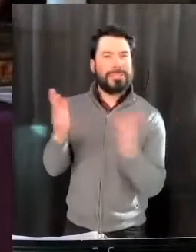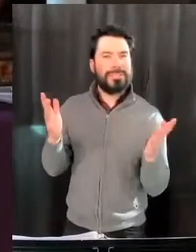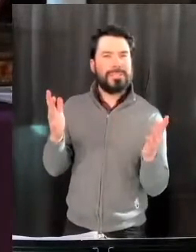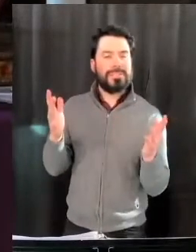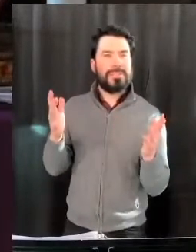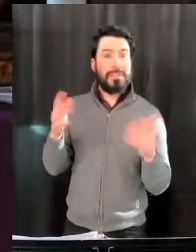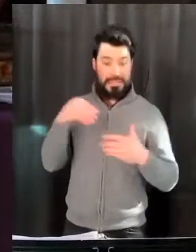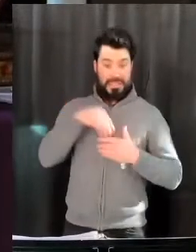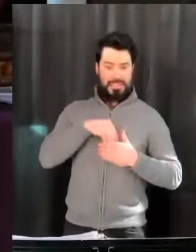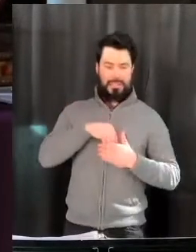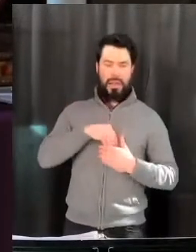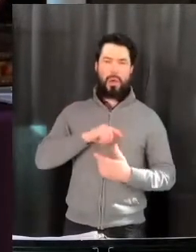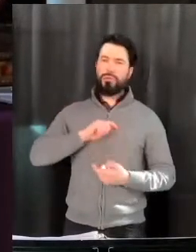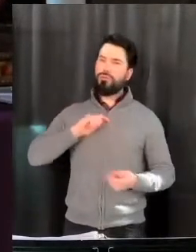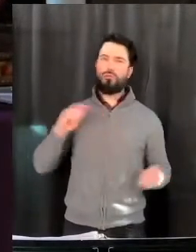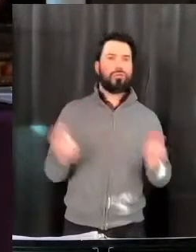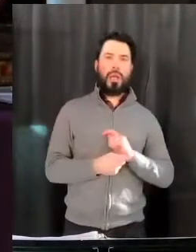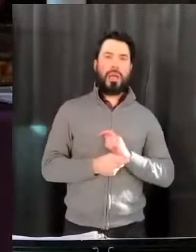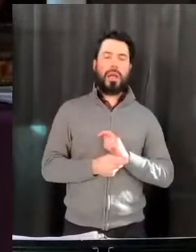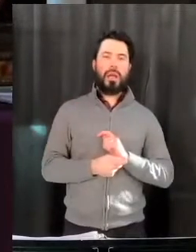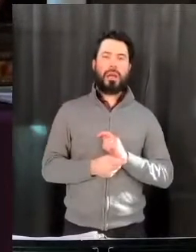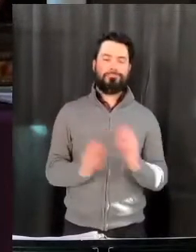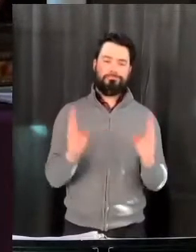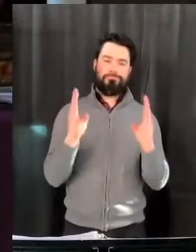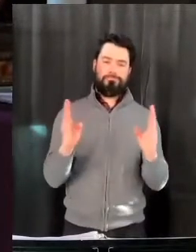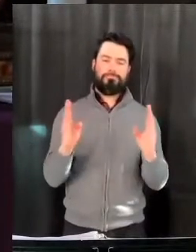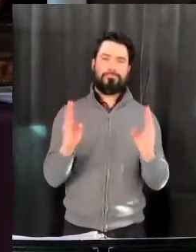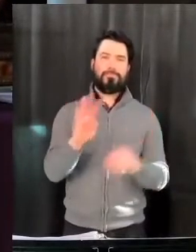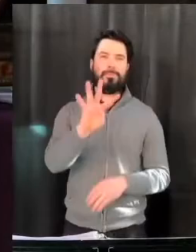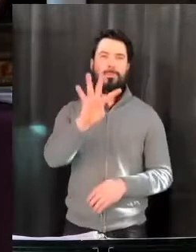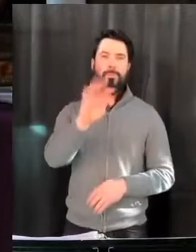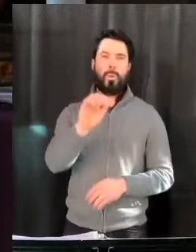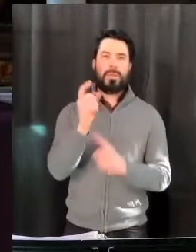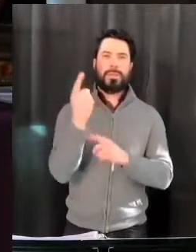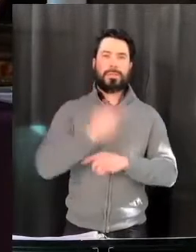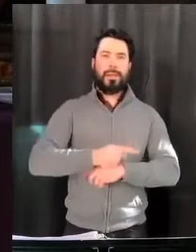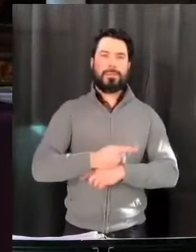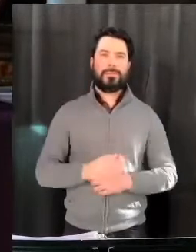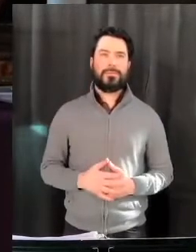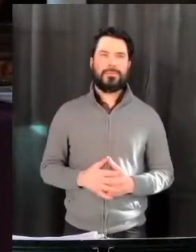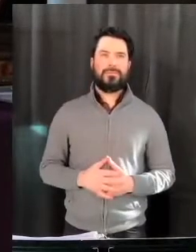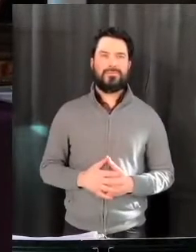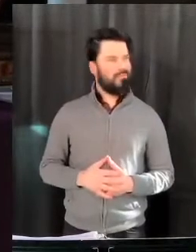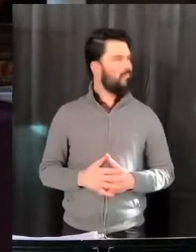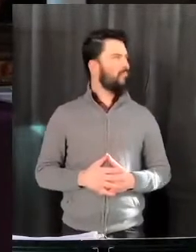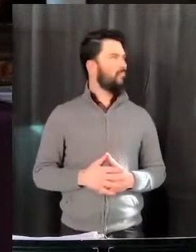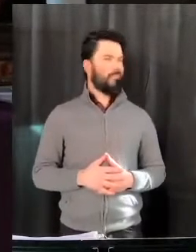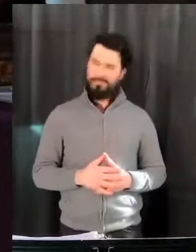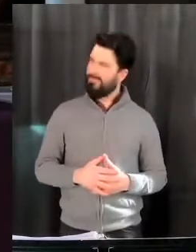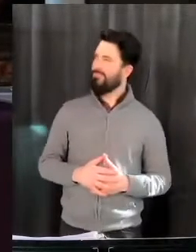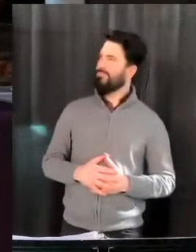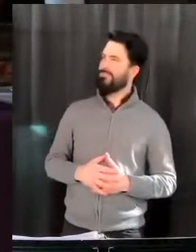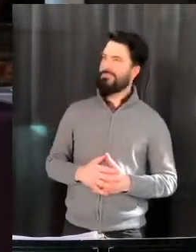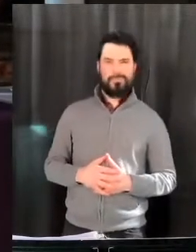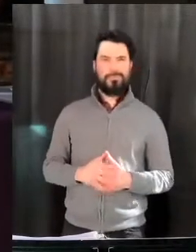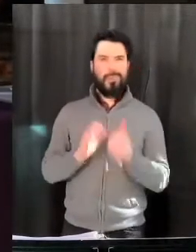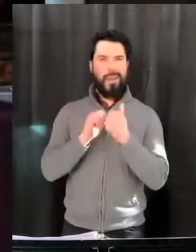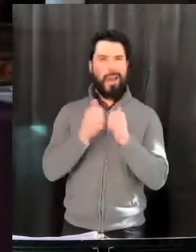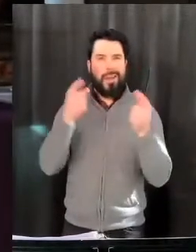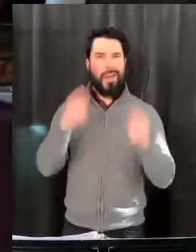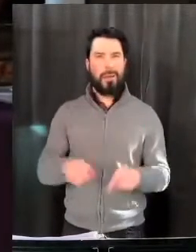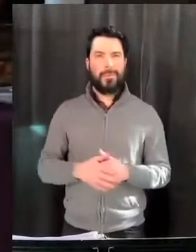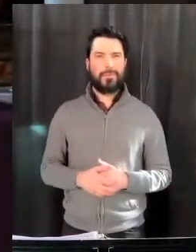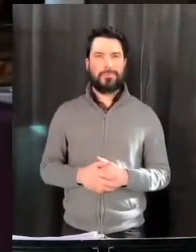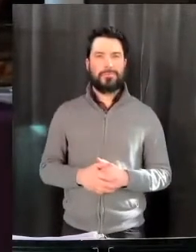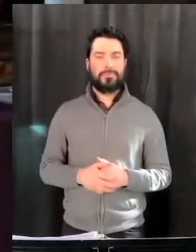you in just 40 days. So how does that happen? Well, we all have things in